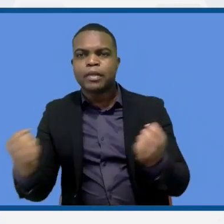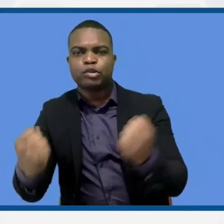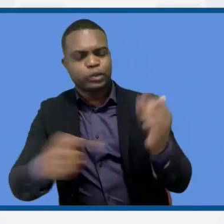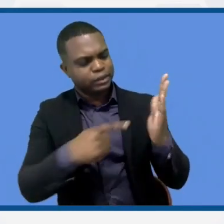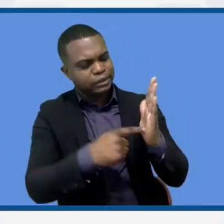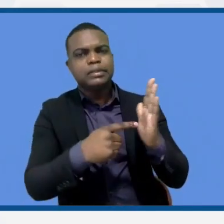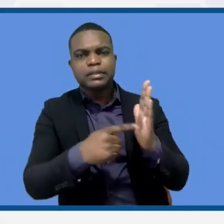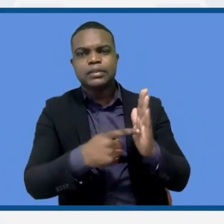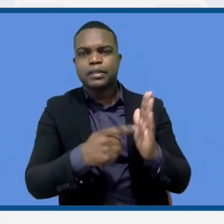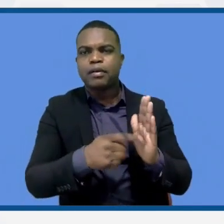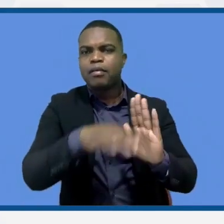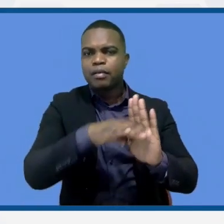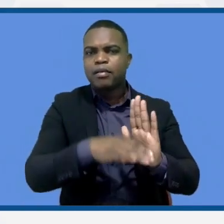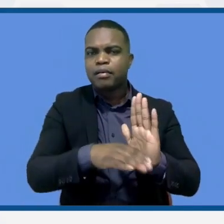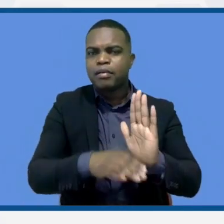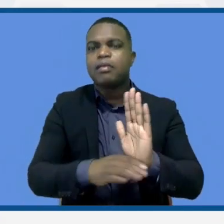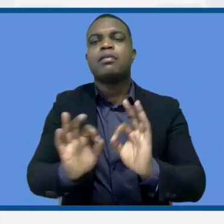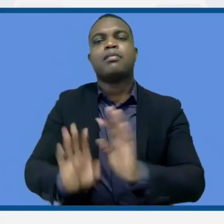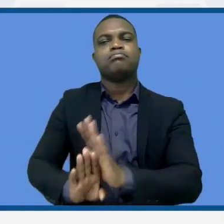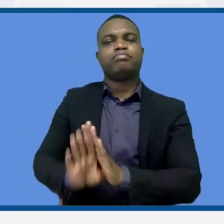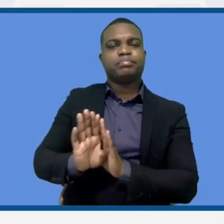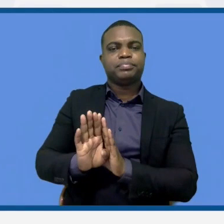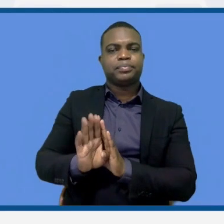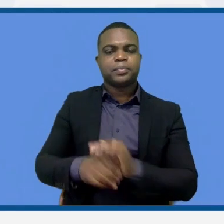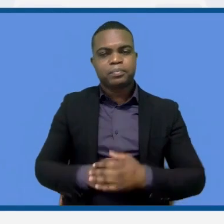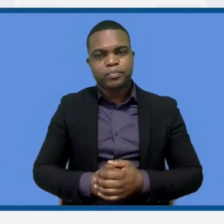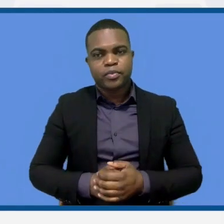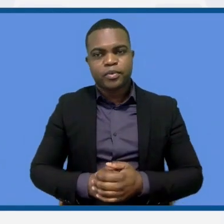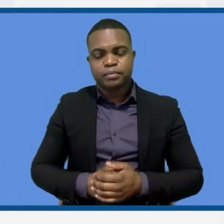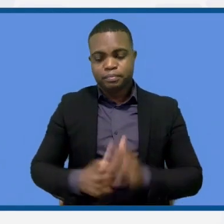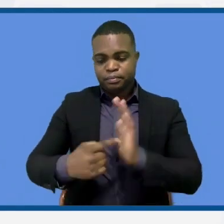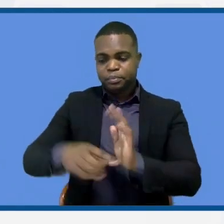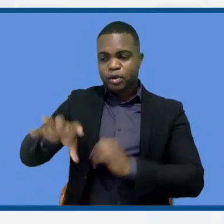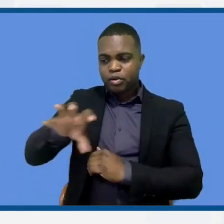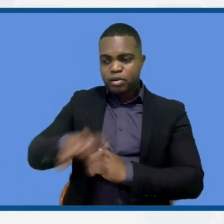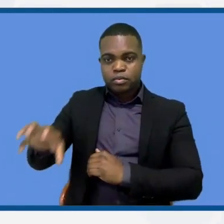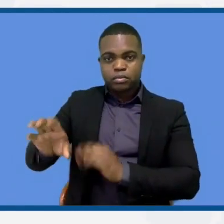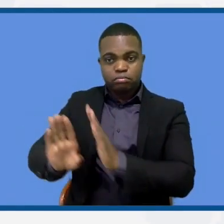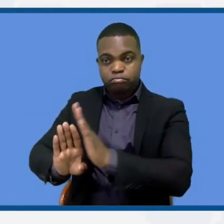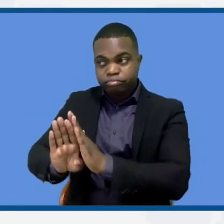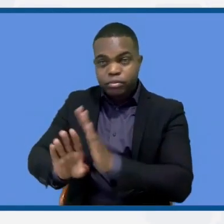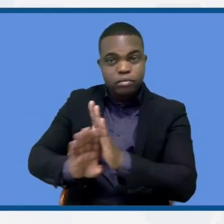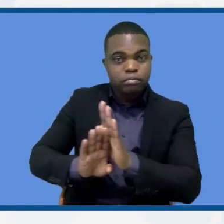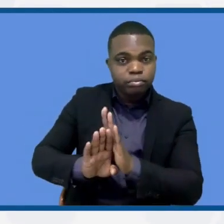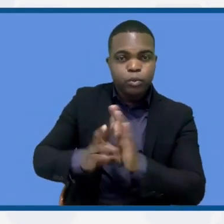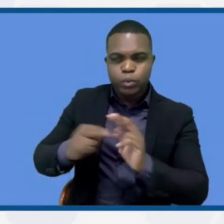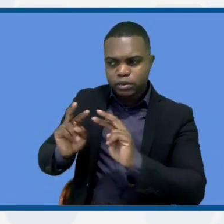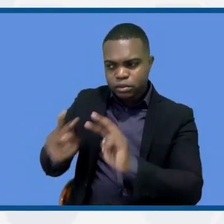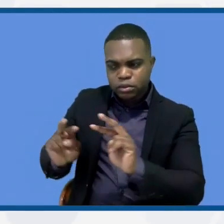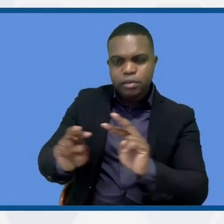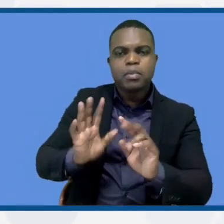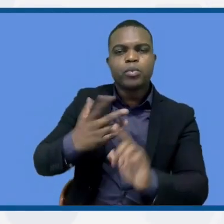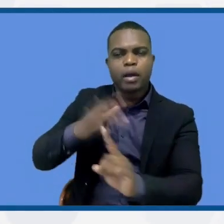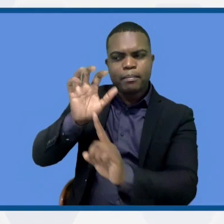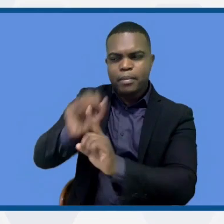governments implement a key action of the principles, UNDRR has developed a resilient infrastructure stress test